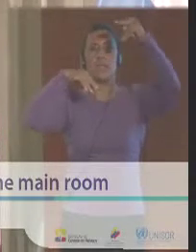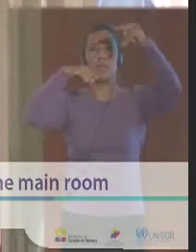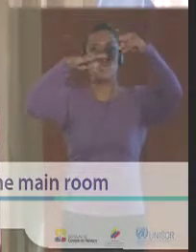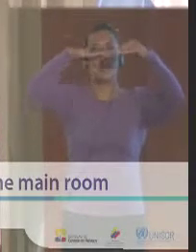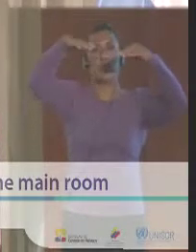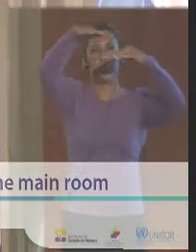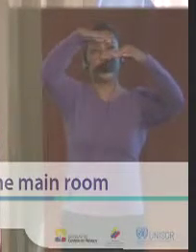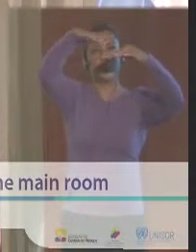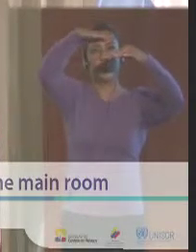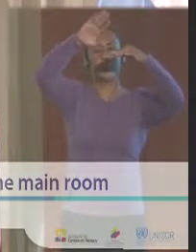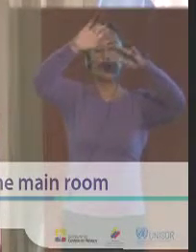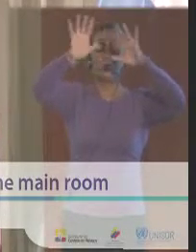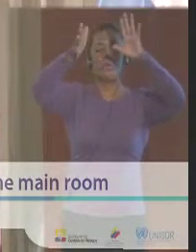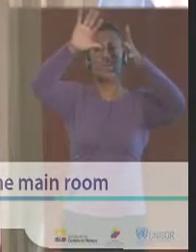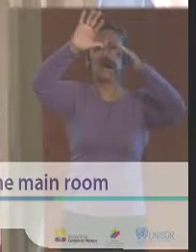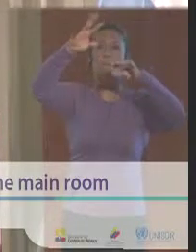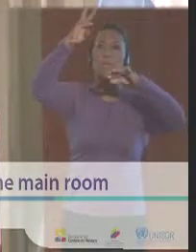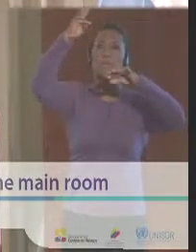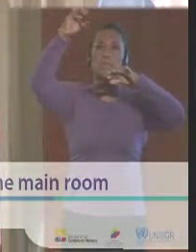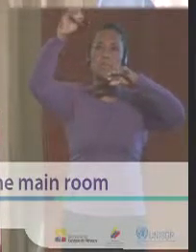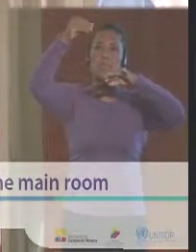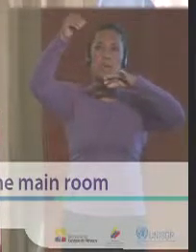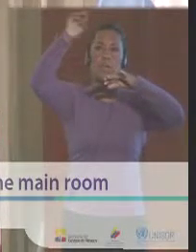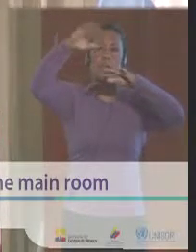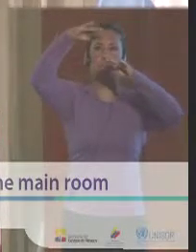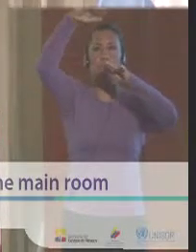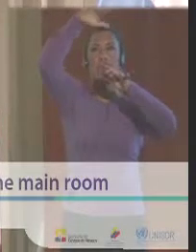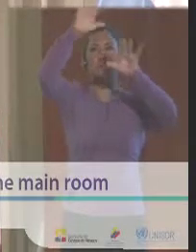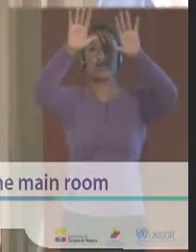west and 62 degrees west